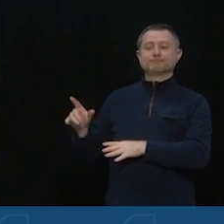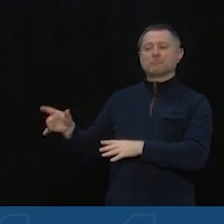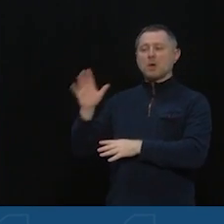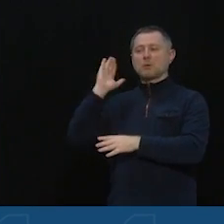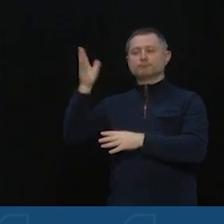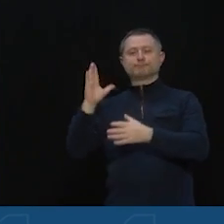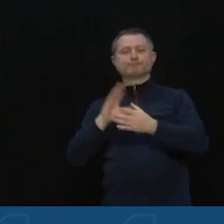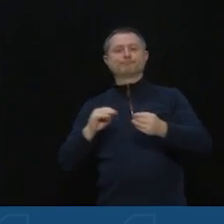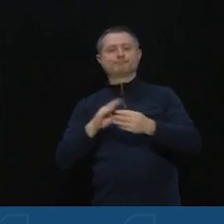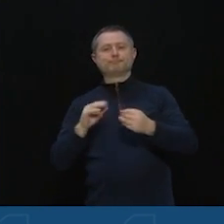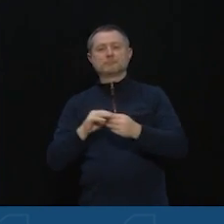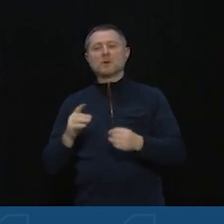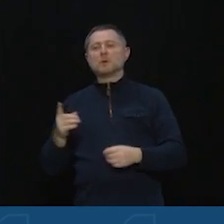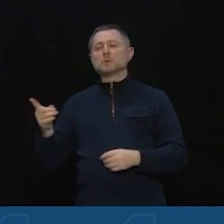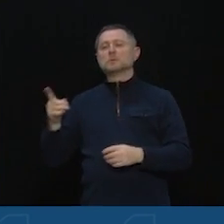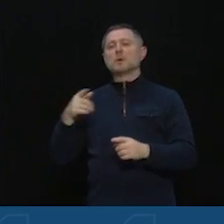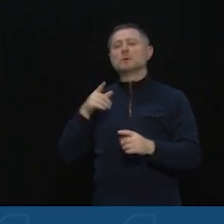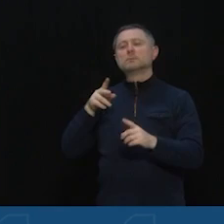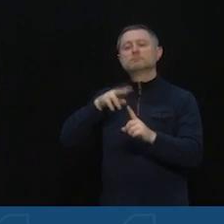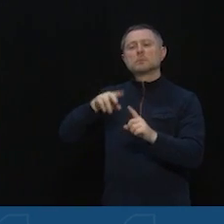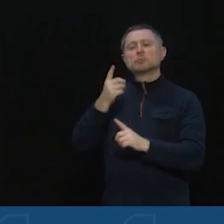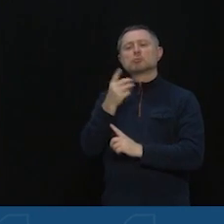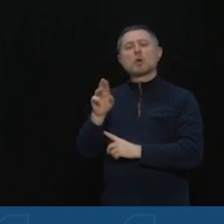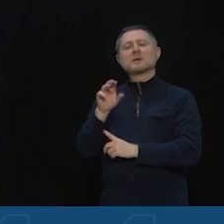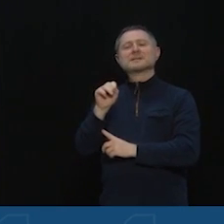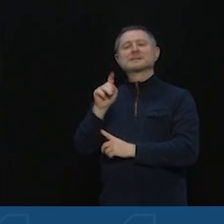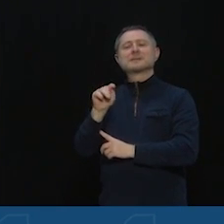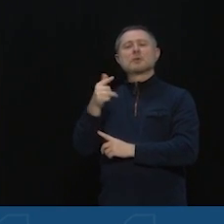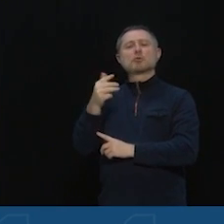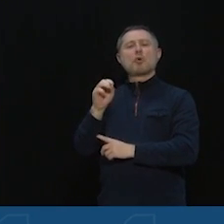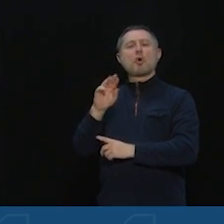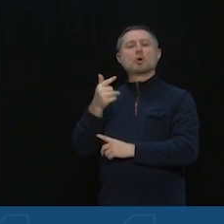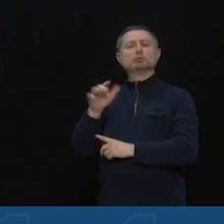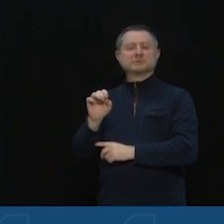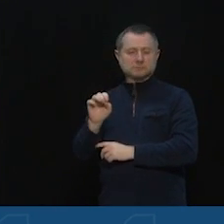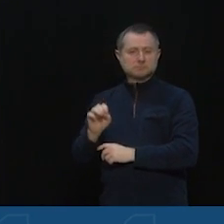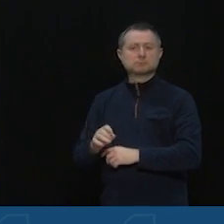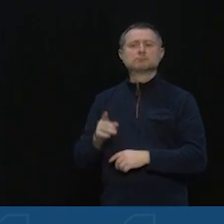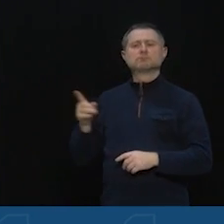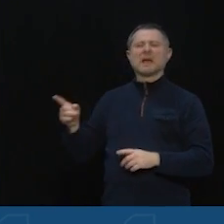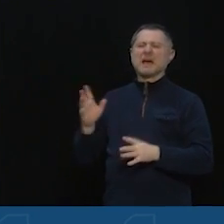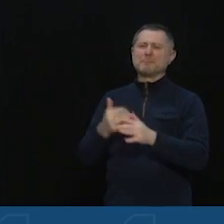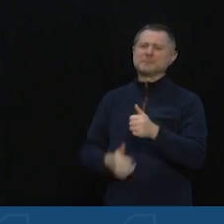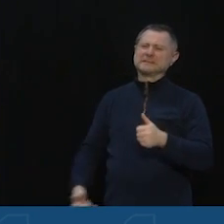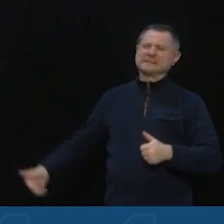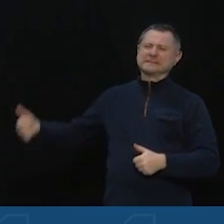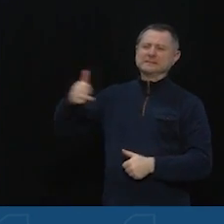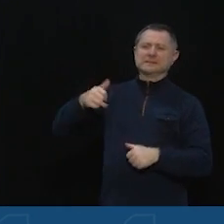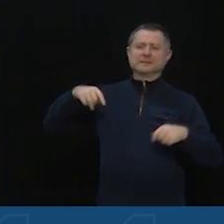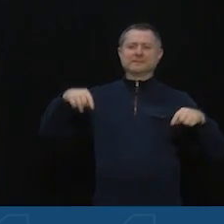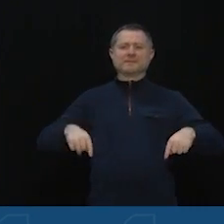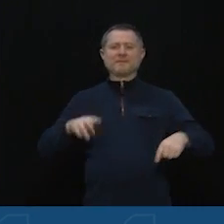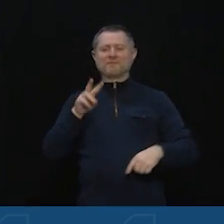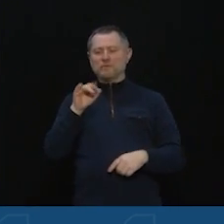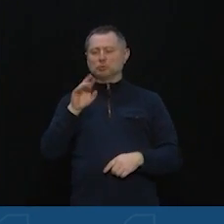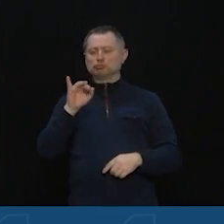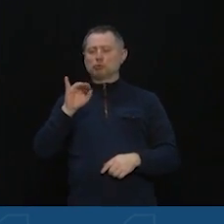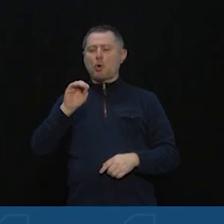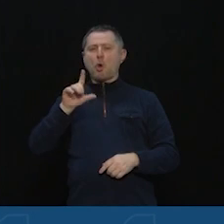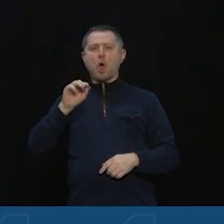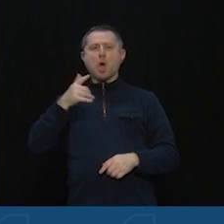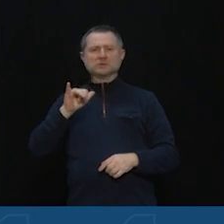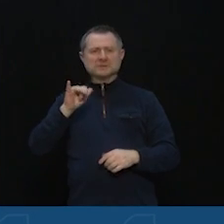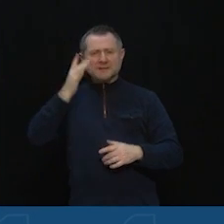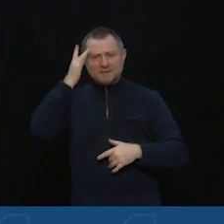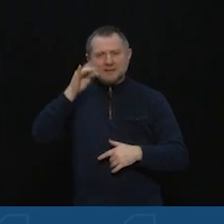like to turn the podium over to Dr. St. George, who heads up virology here at Wadsworth. Dr. St. George,